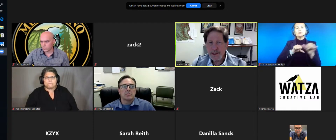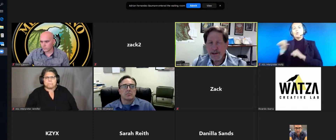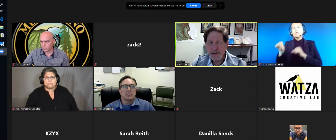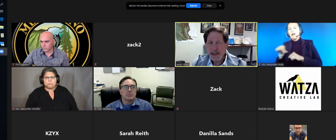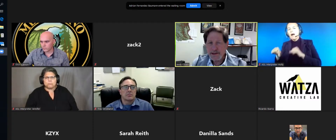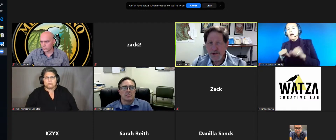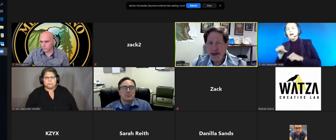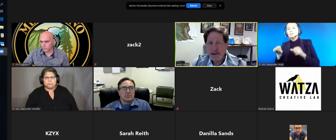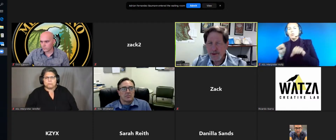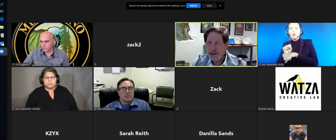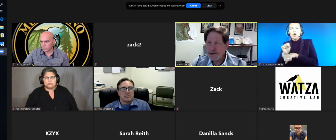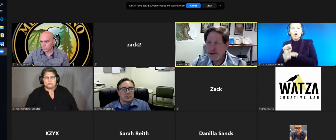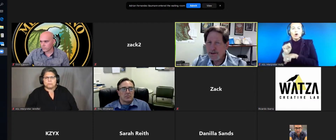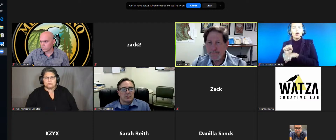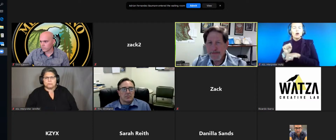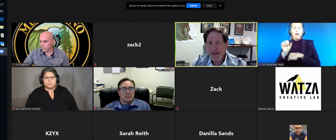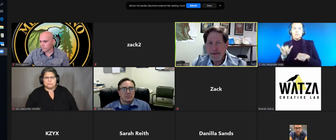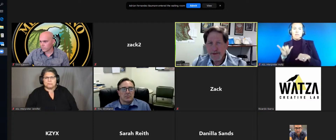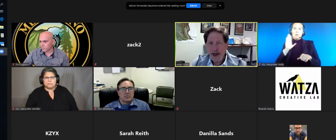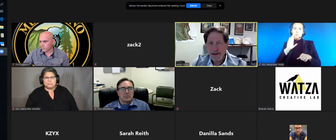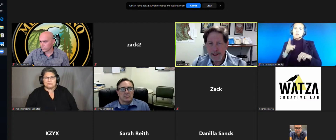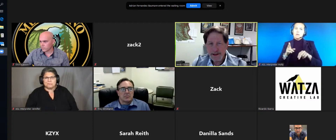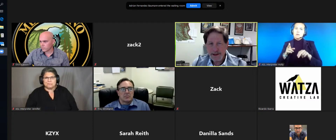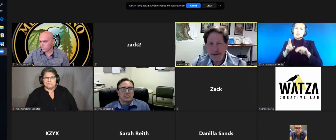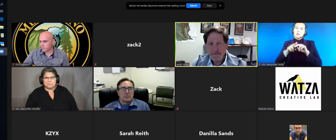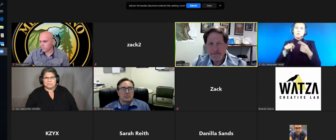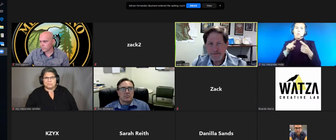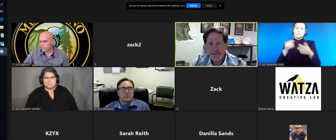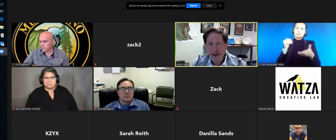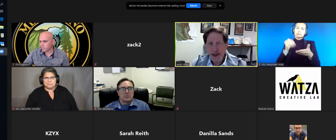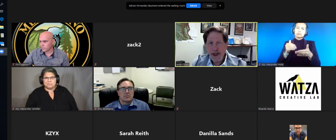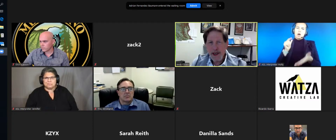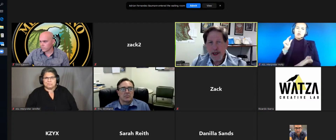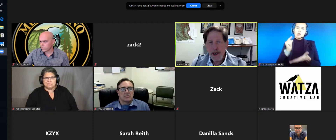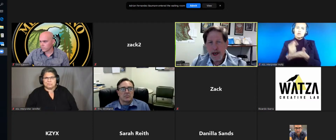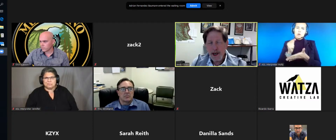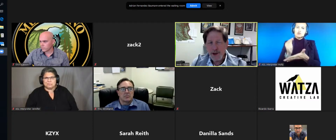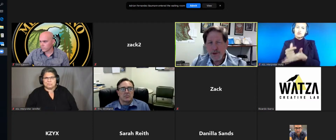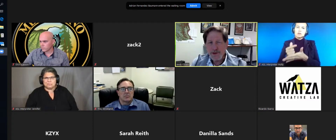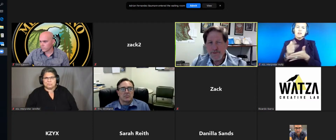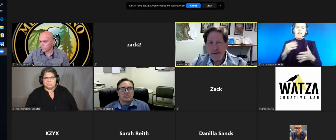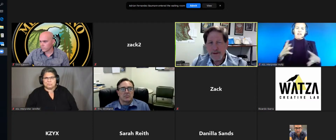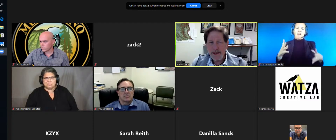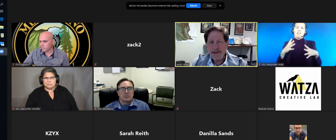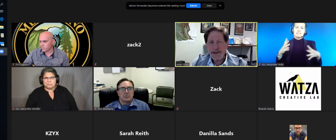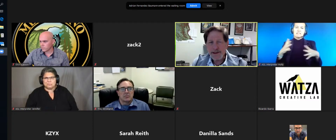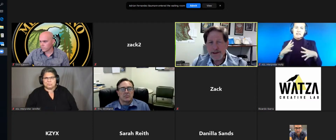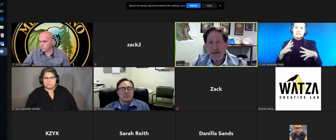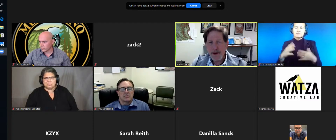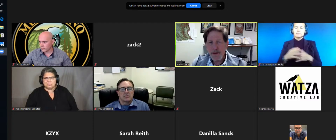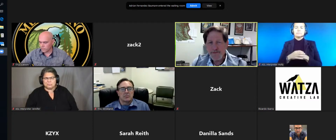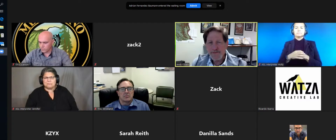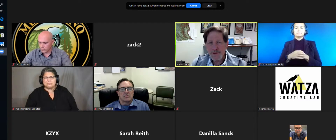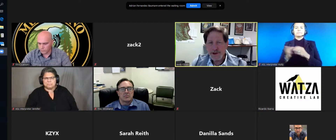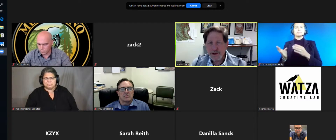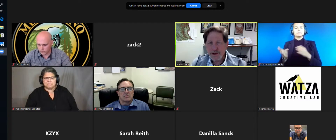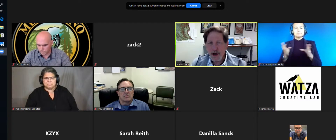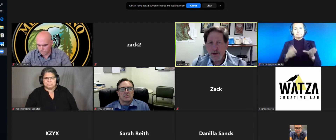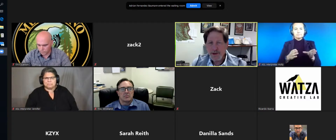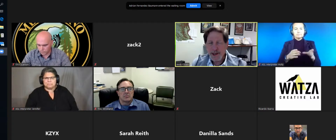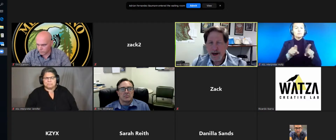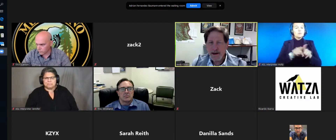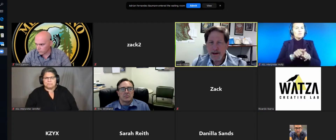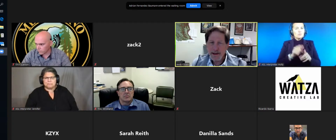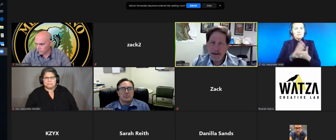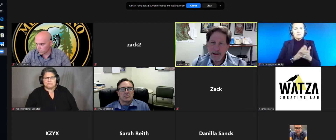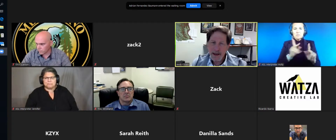increase in the days of graduation and the holiday season. A new development is that some are refusing to talk